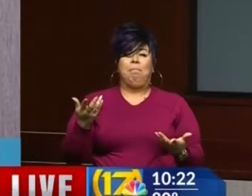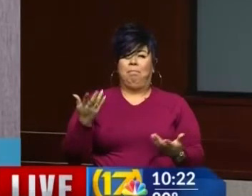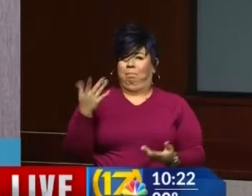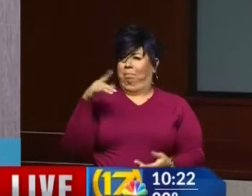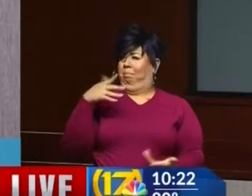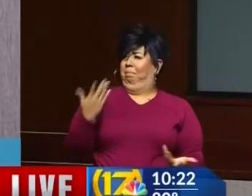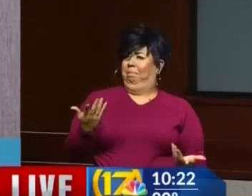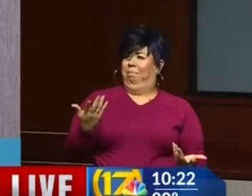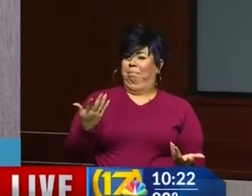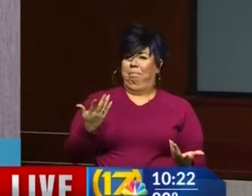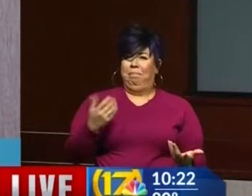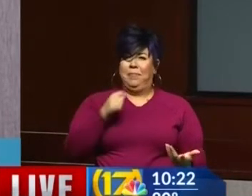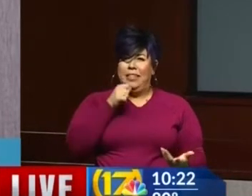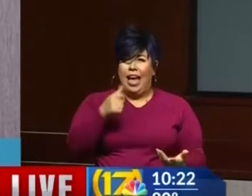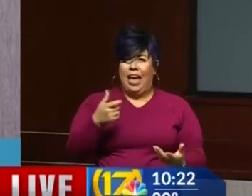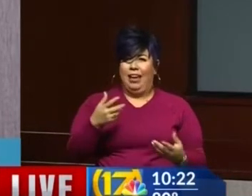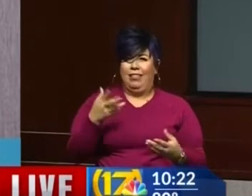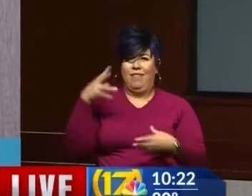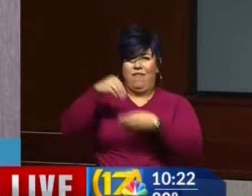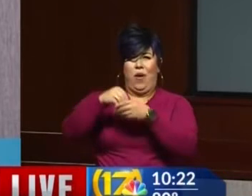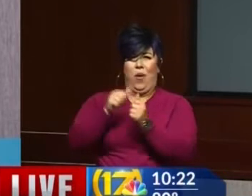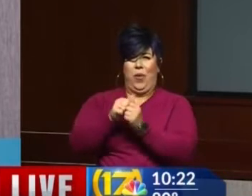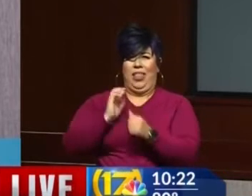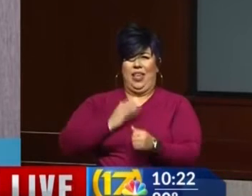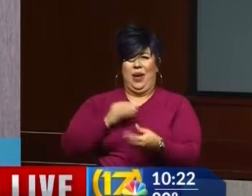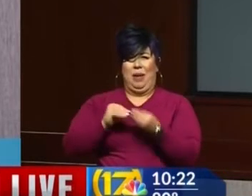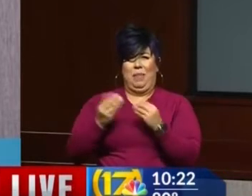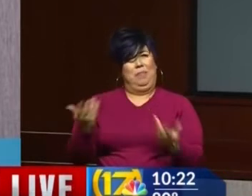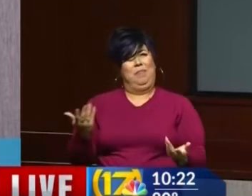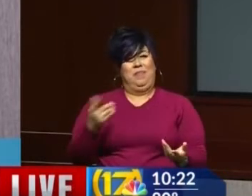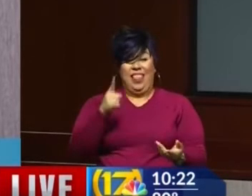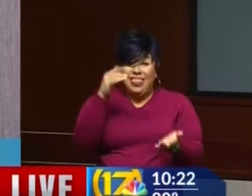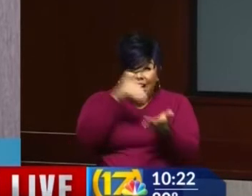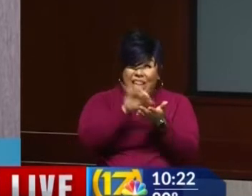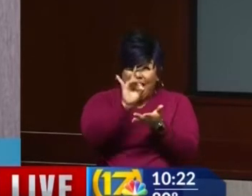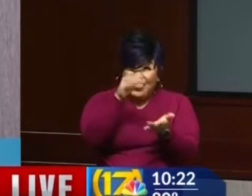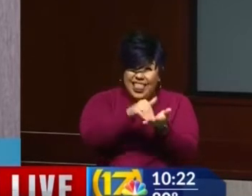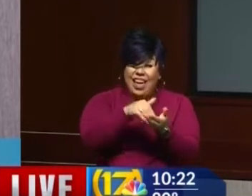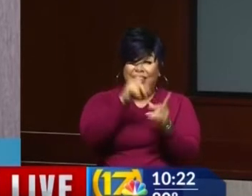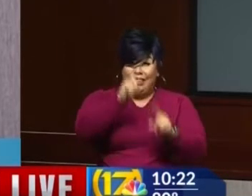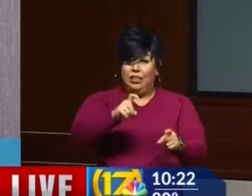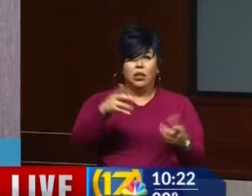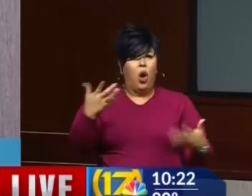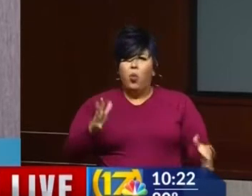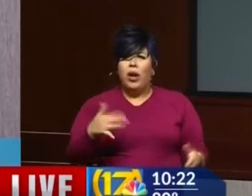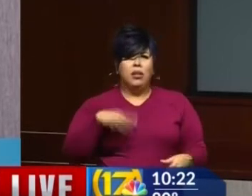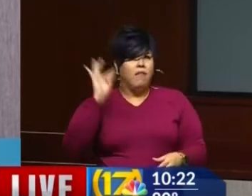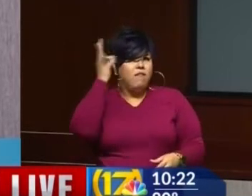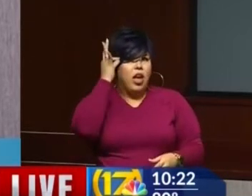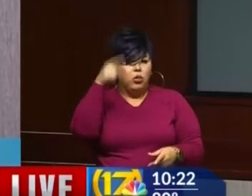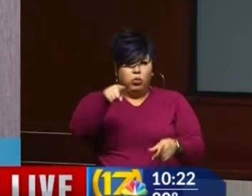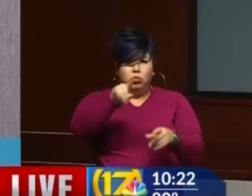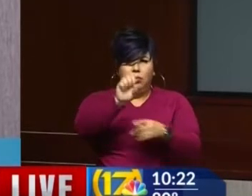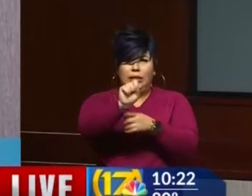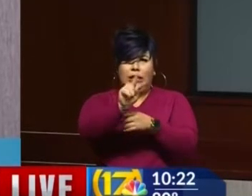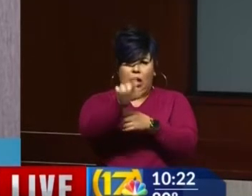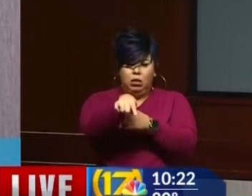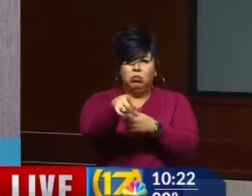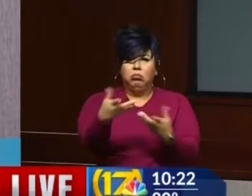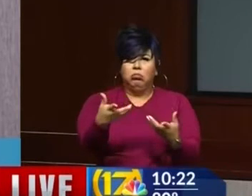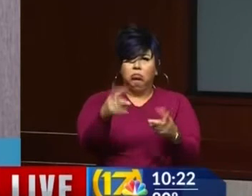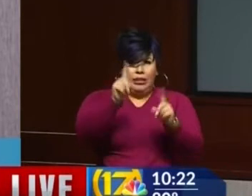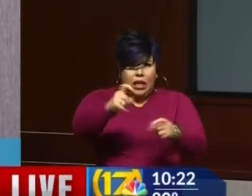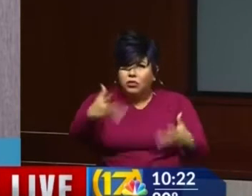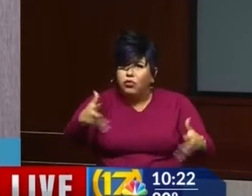frankly unacceptable. These thousands of tests being done in our community by our federal partners, they're not being